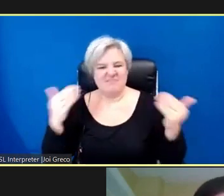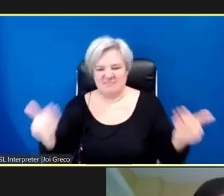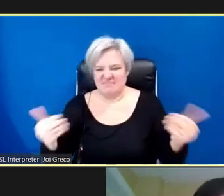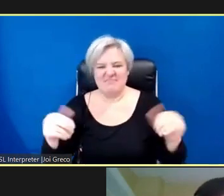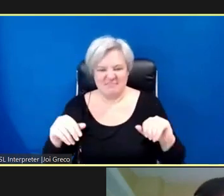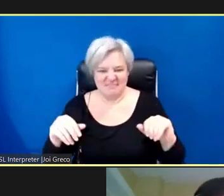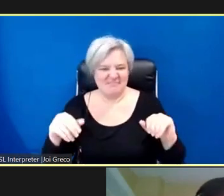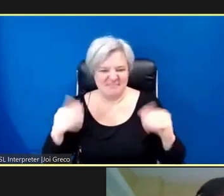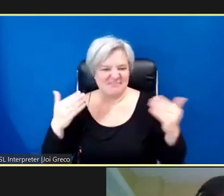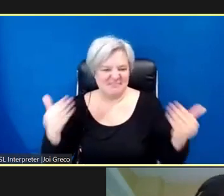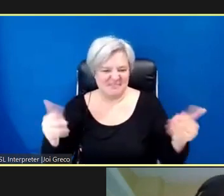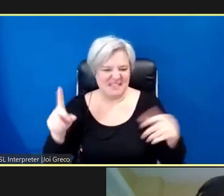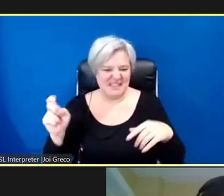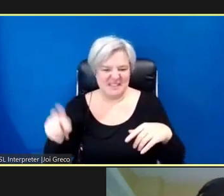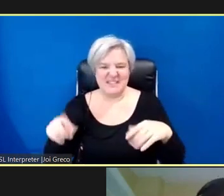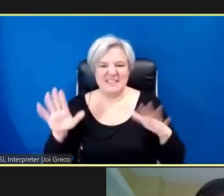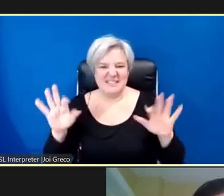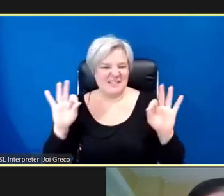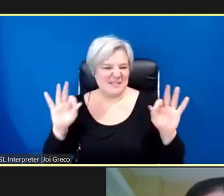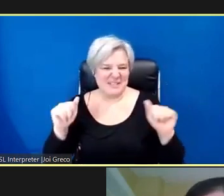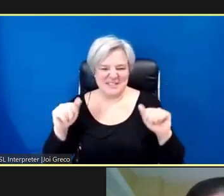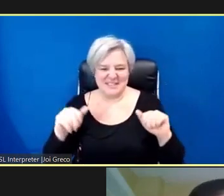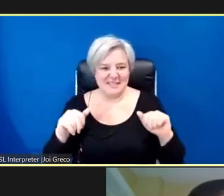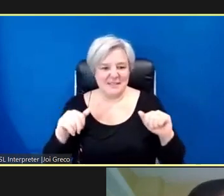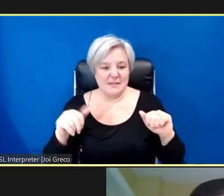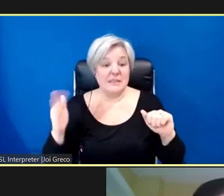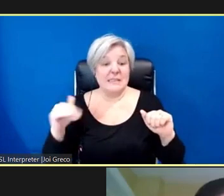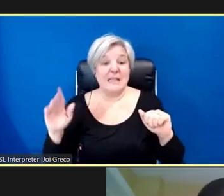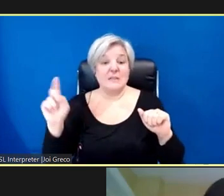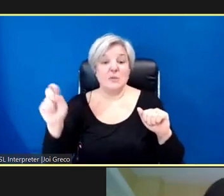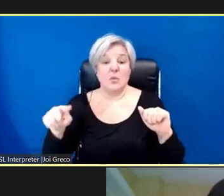on to the next question. Thank you. Okay. The next